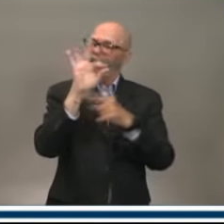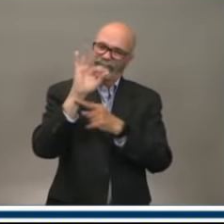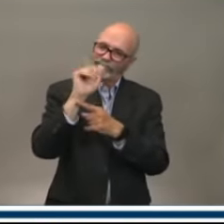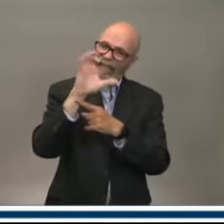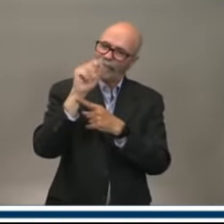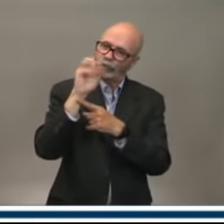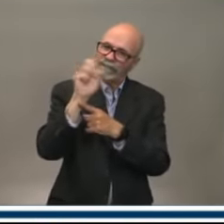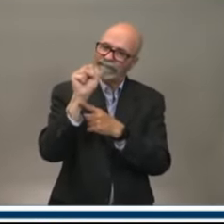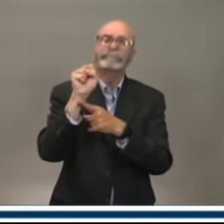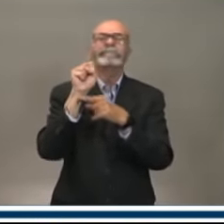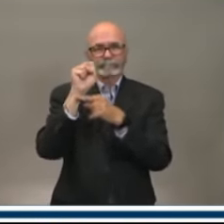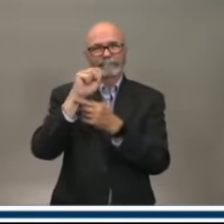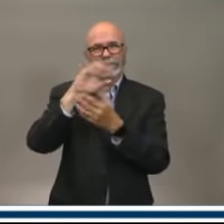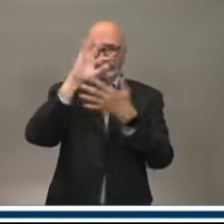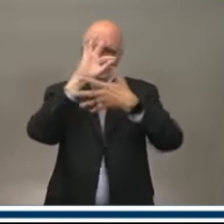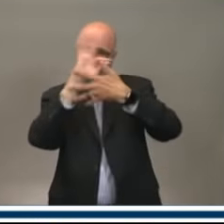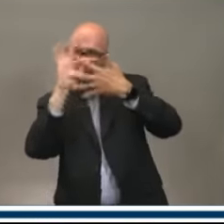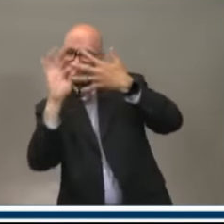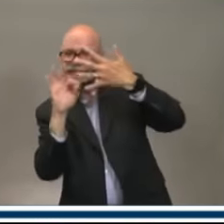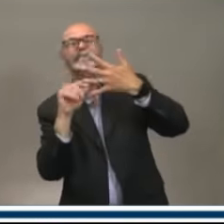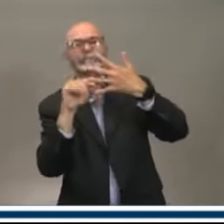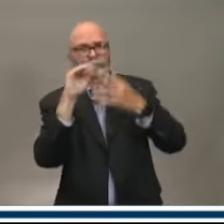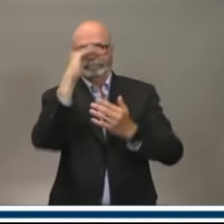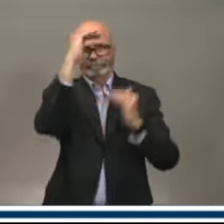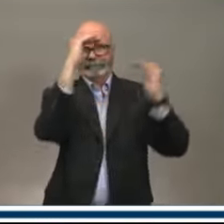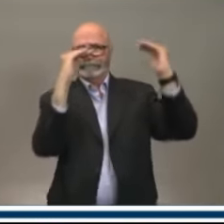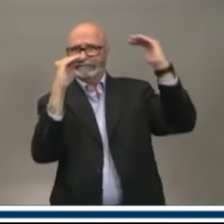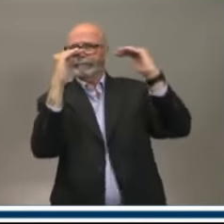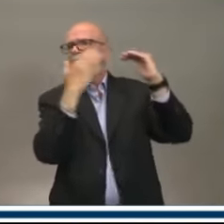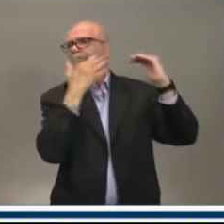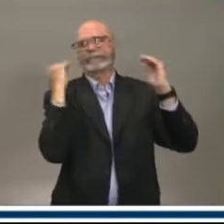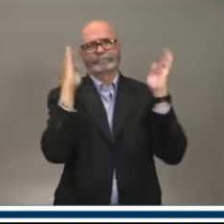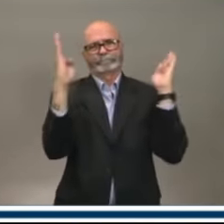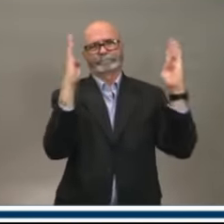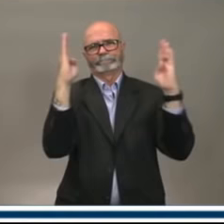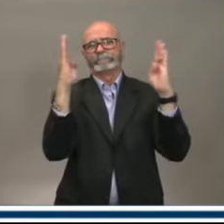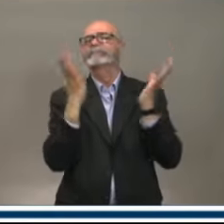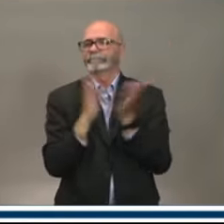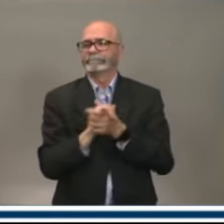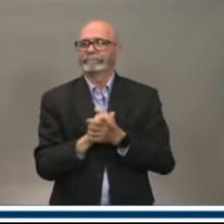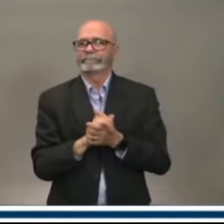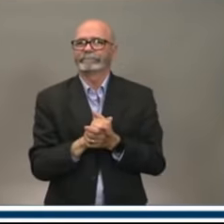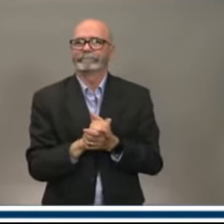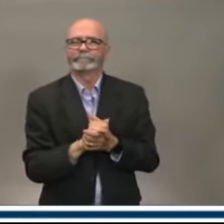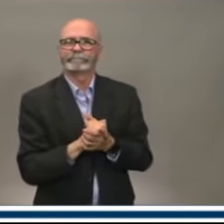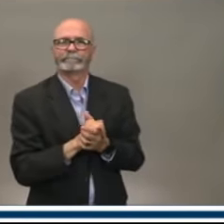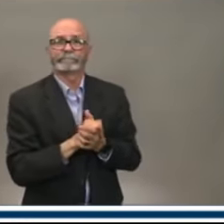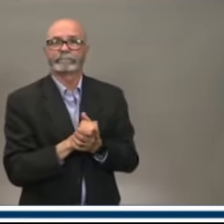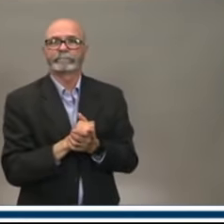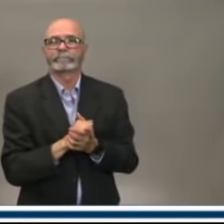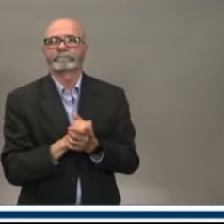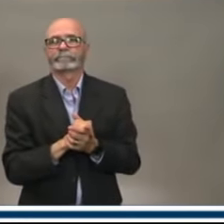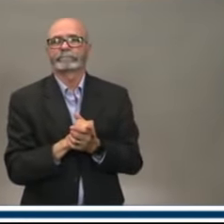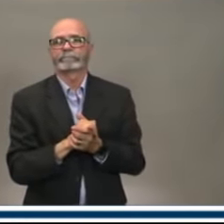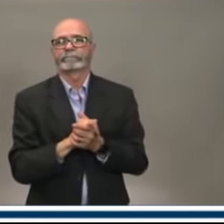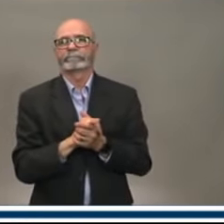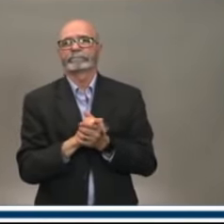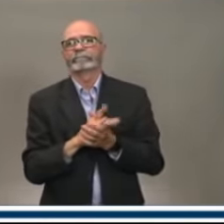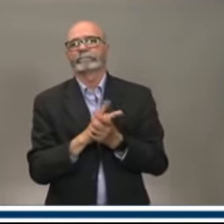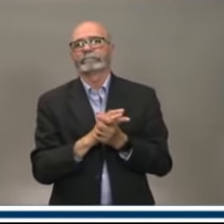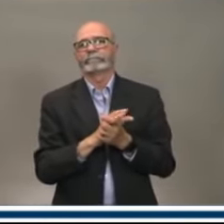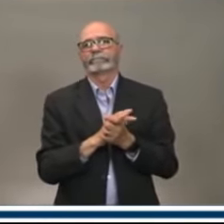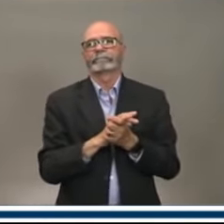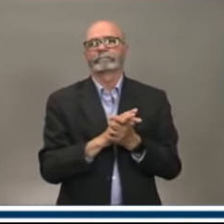public health. Next question will go to Lindsay Armstrong with All Nova Scotia. Thank you. New Brunswick is opening